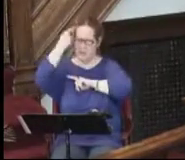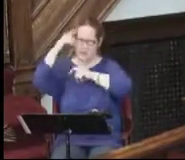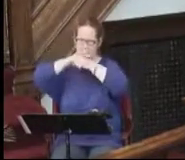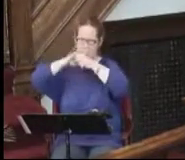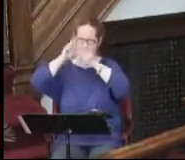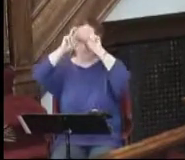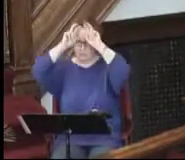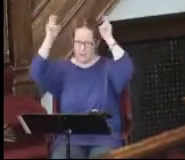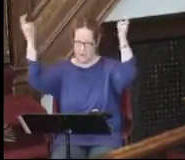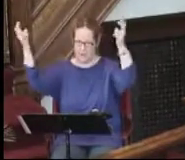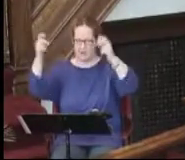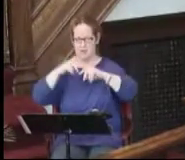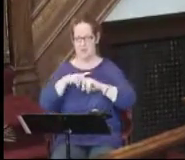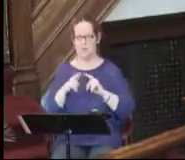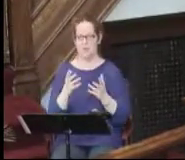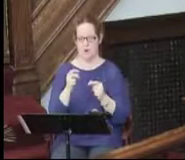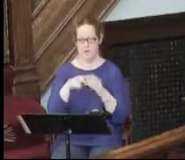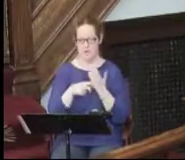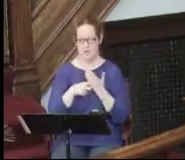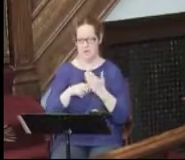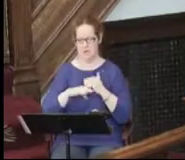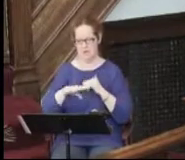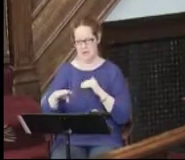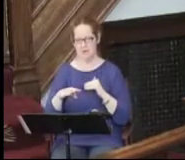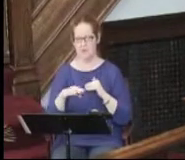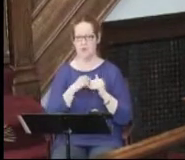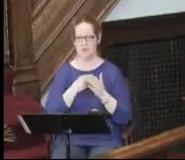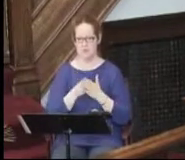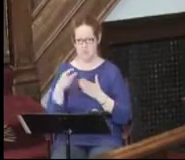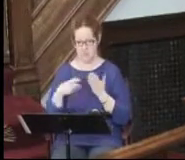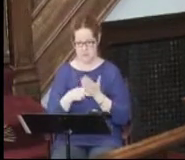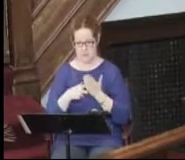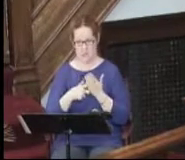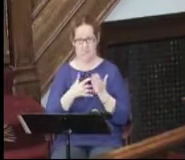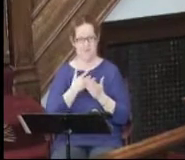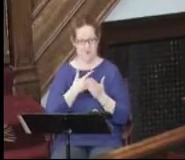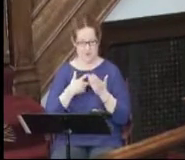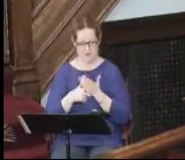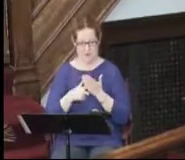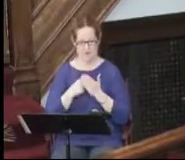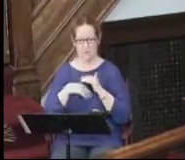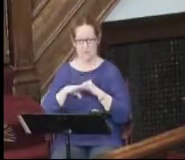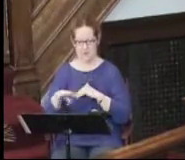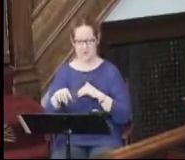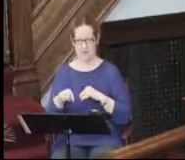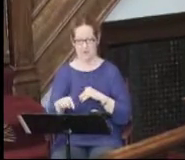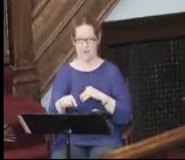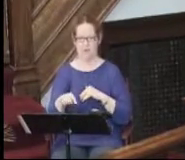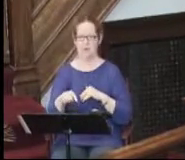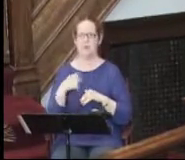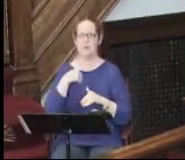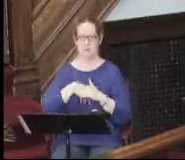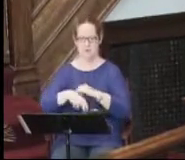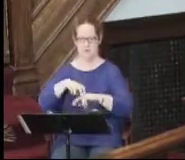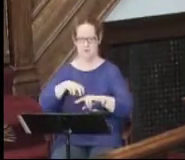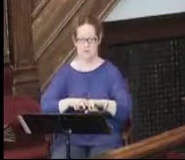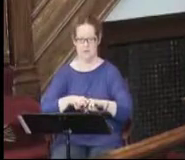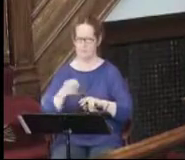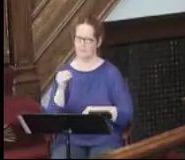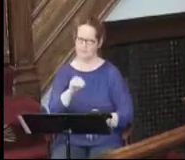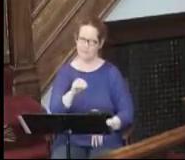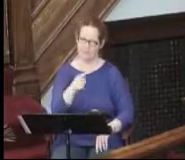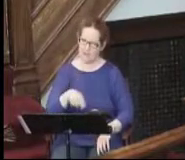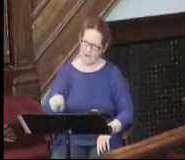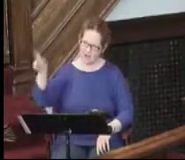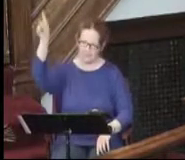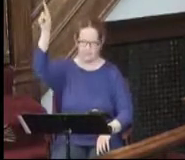in the main floor. She wanted a ticket on the main floor. So she bought a ticket, thinking she had a ticket for the main floor. She went in and sat down. They came to her and said, "You need